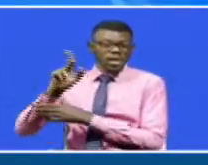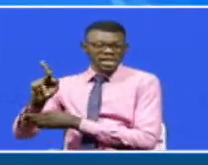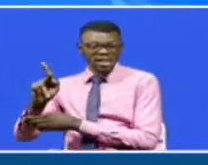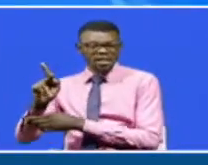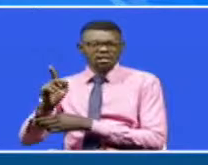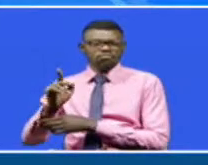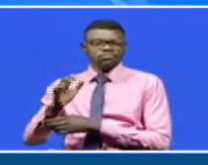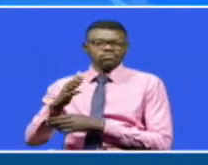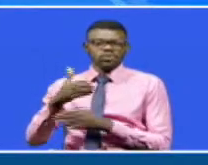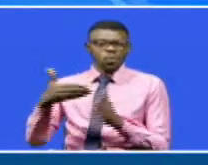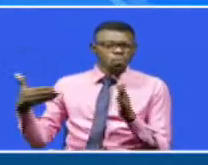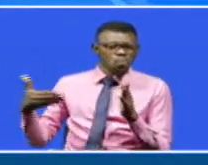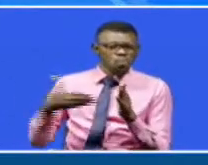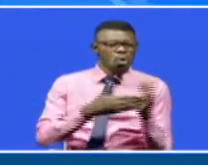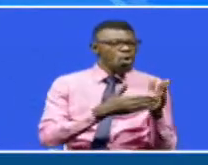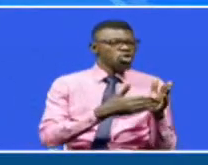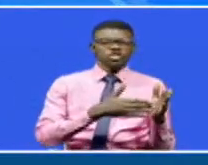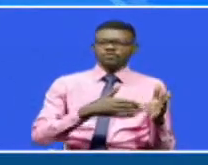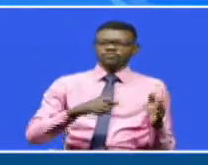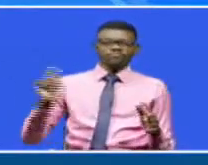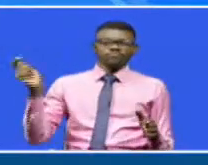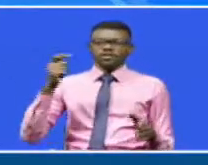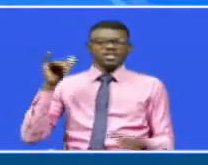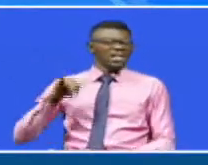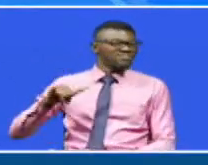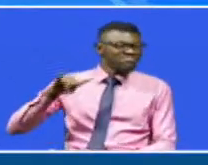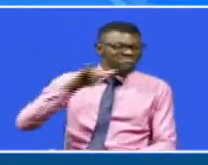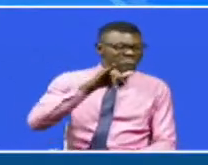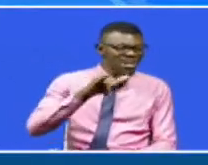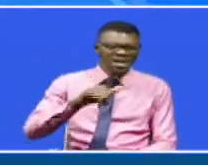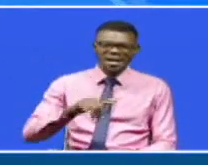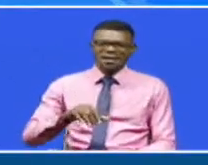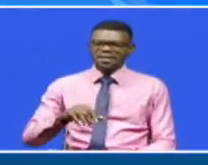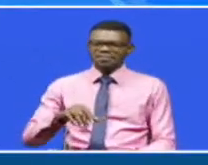wrong in issuing a travel advisory against Kenya, well, you were wrong, because today...